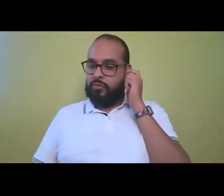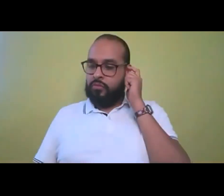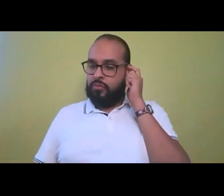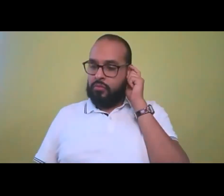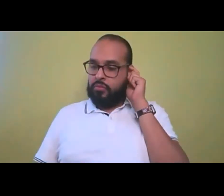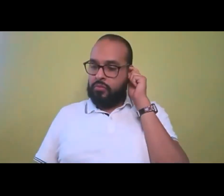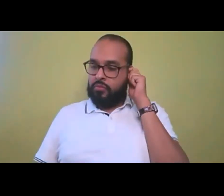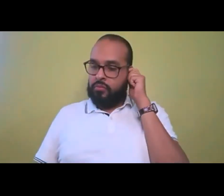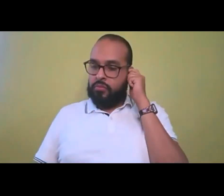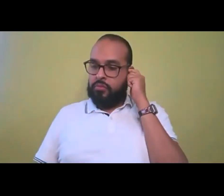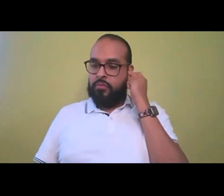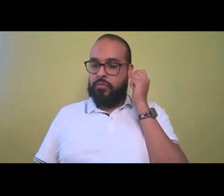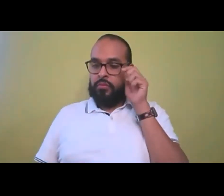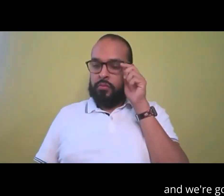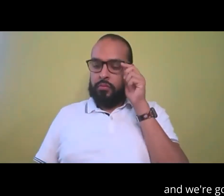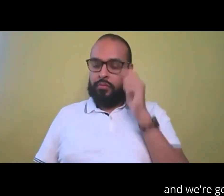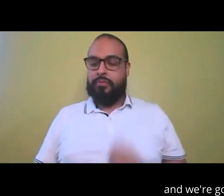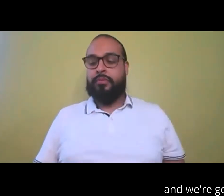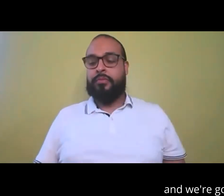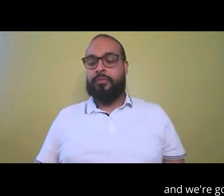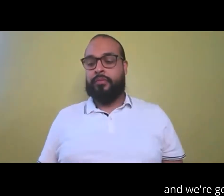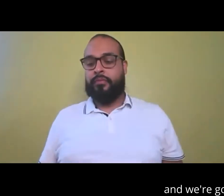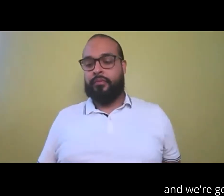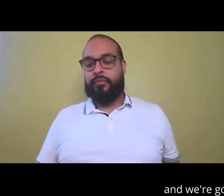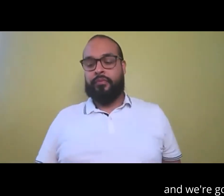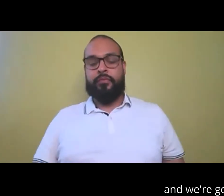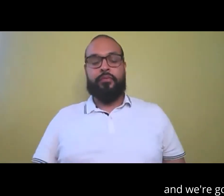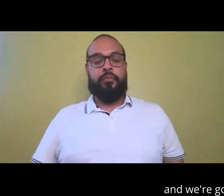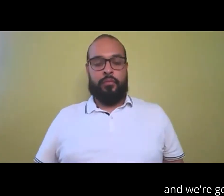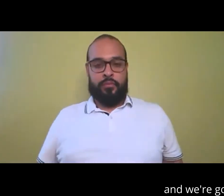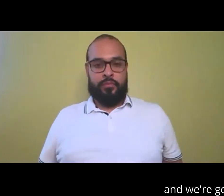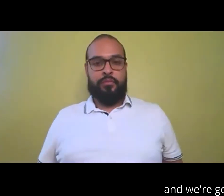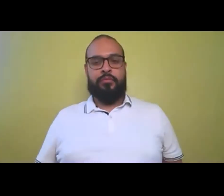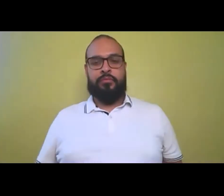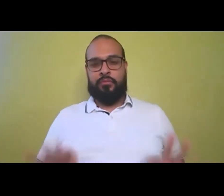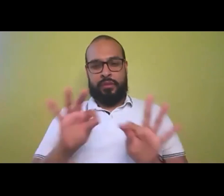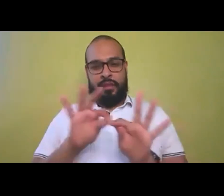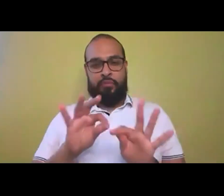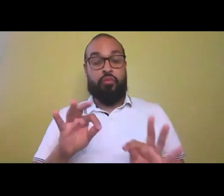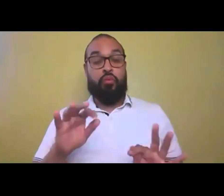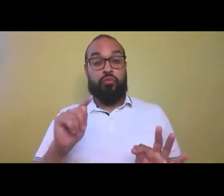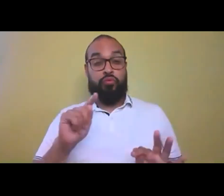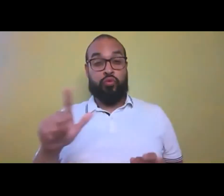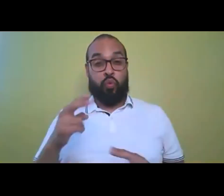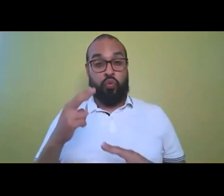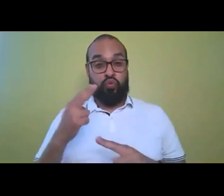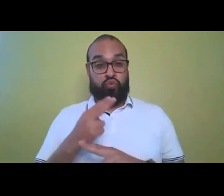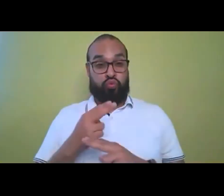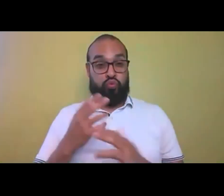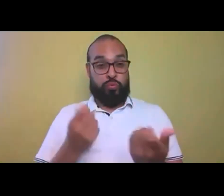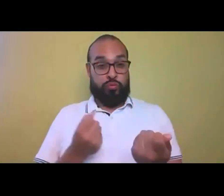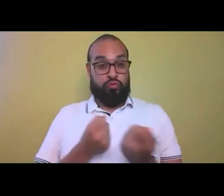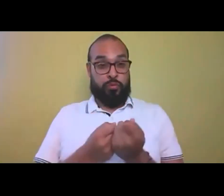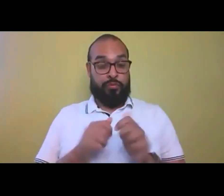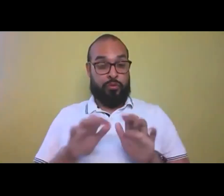going to move through tool use, and we're going to be trying to support our kids in understanding that we want to make it